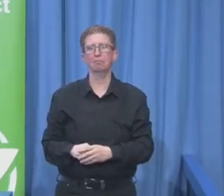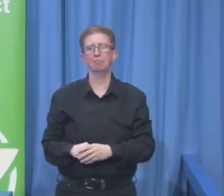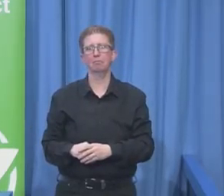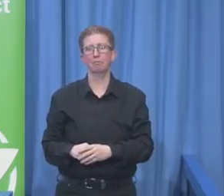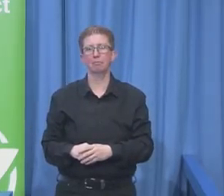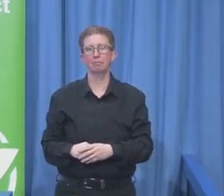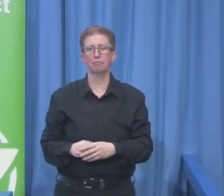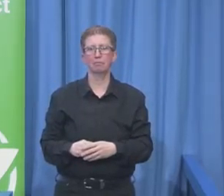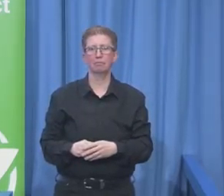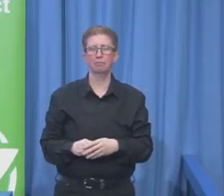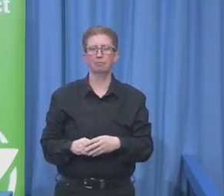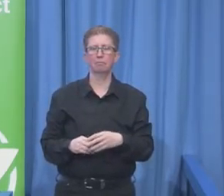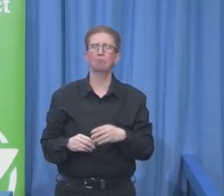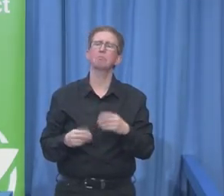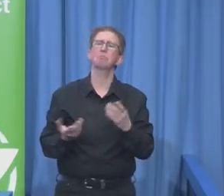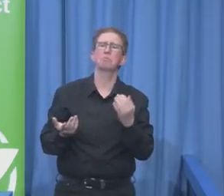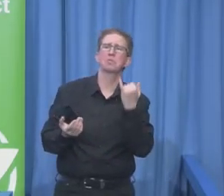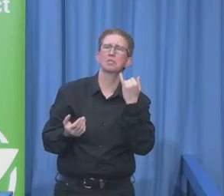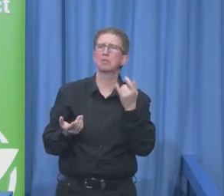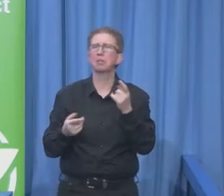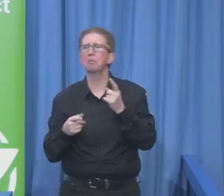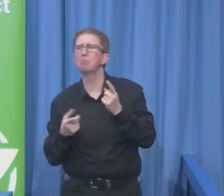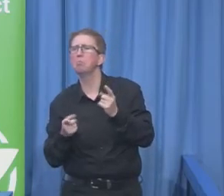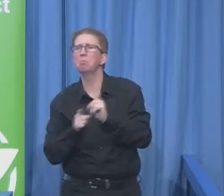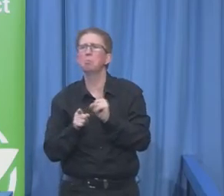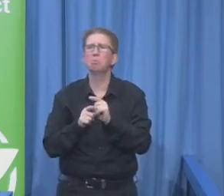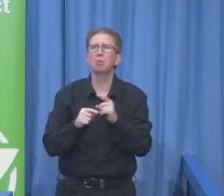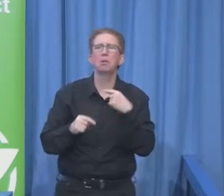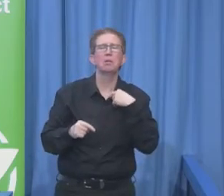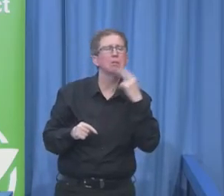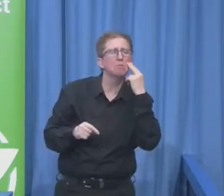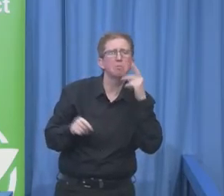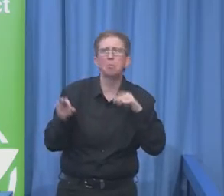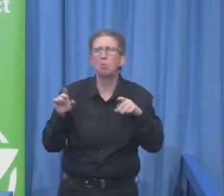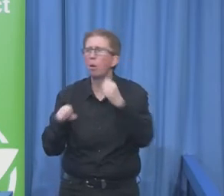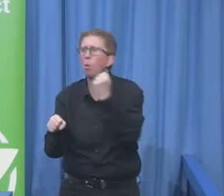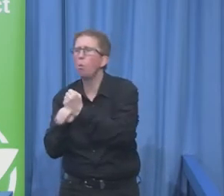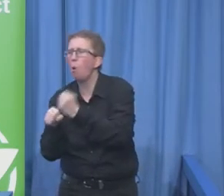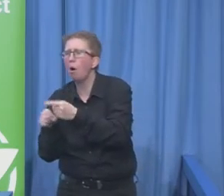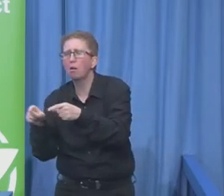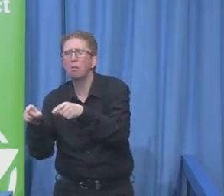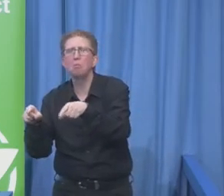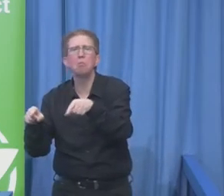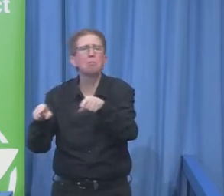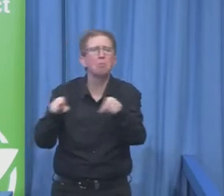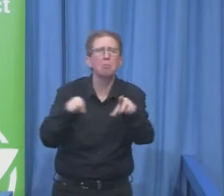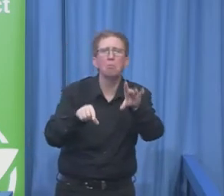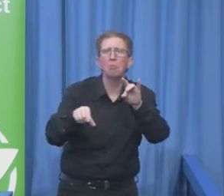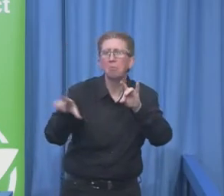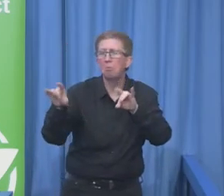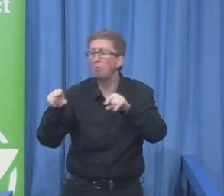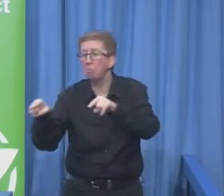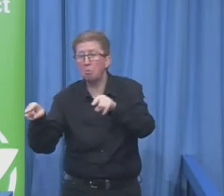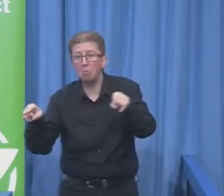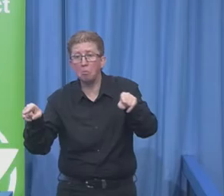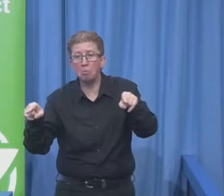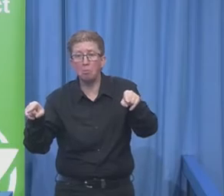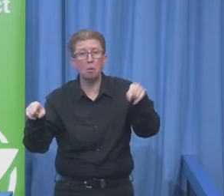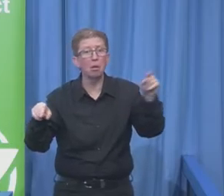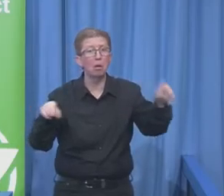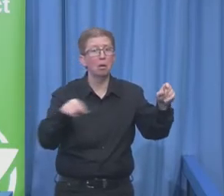candidate aspirations as well to keep that, be very conscious of what the candidate is aspiring for. That, I think, is very important.